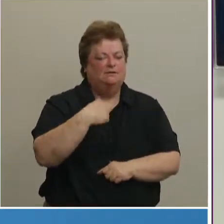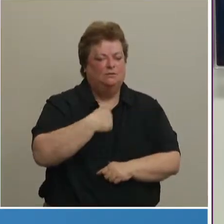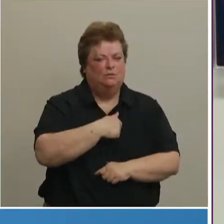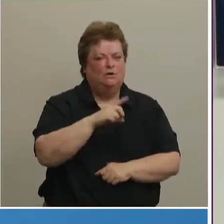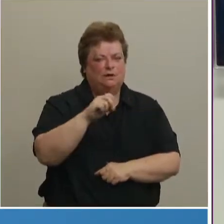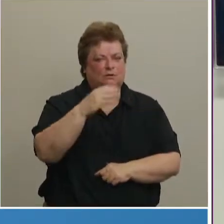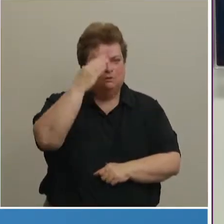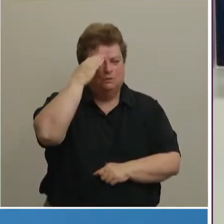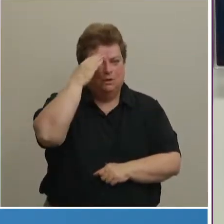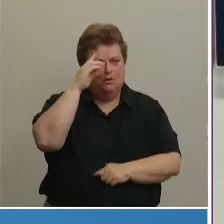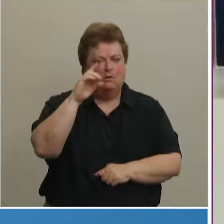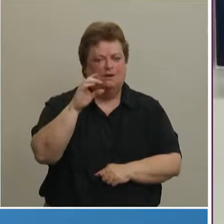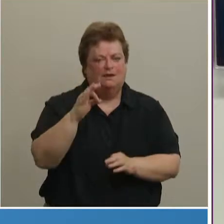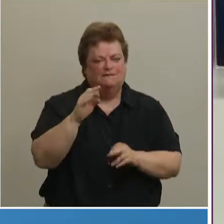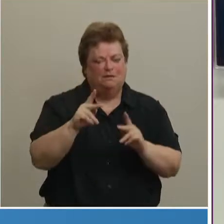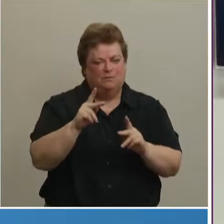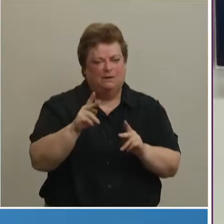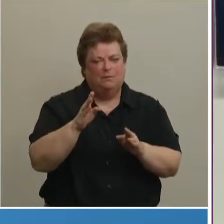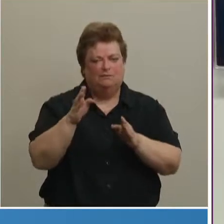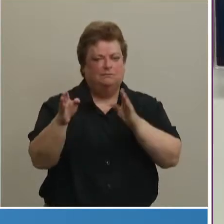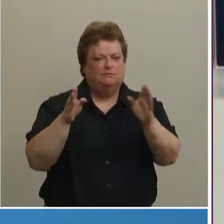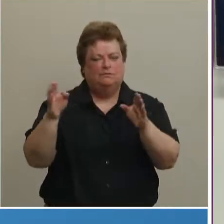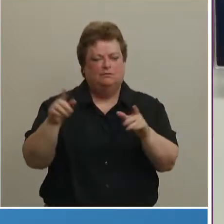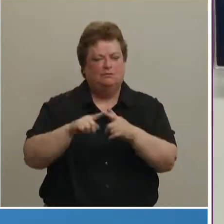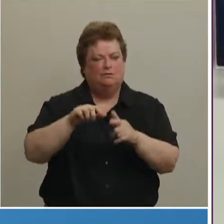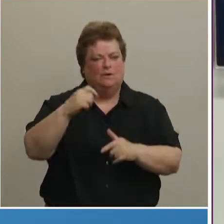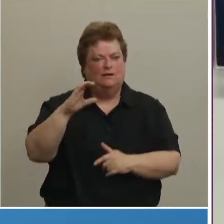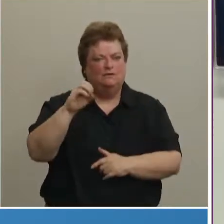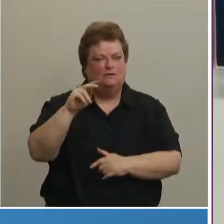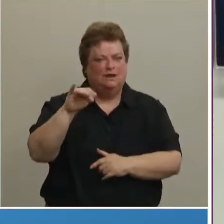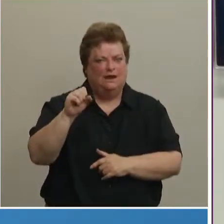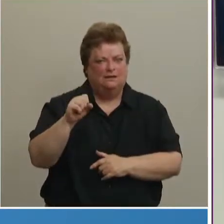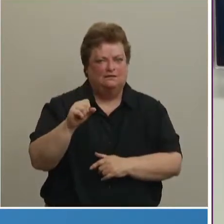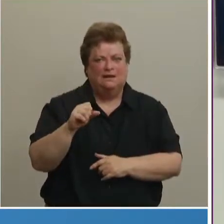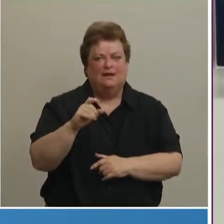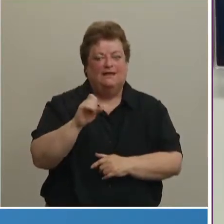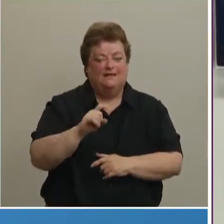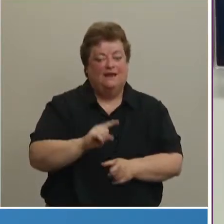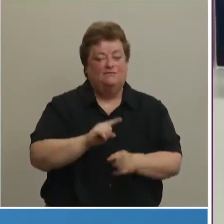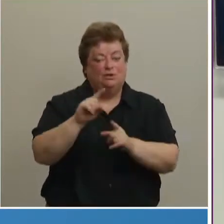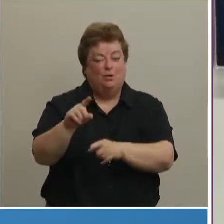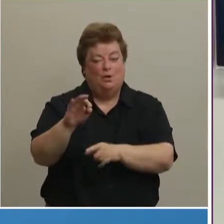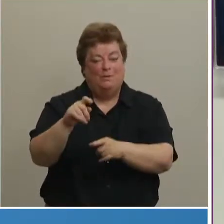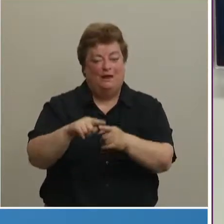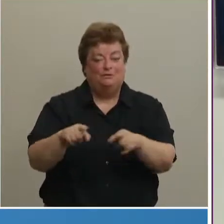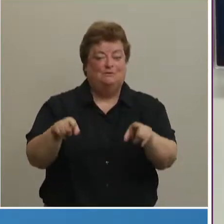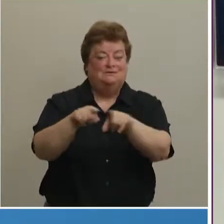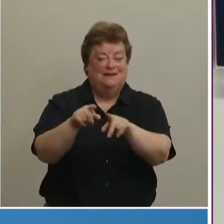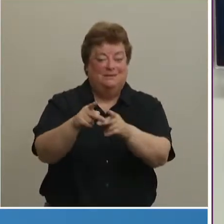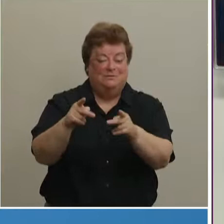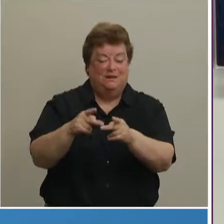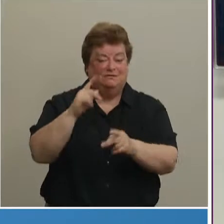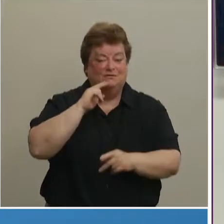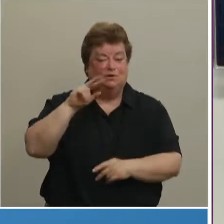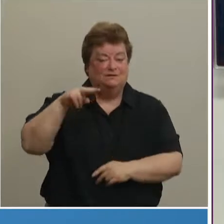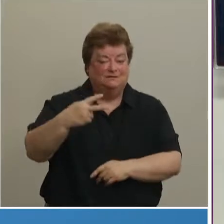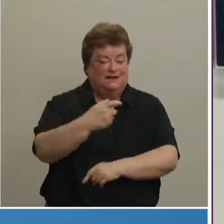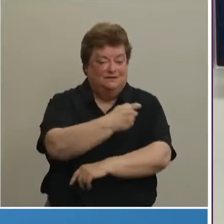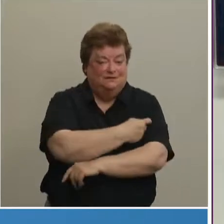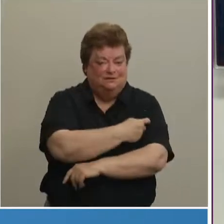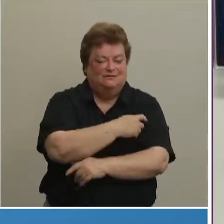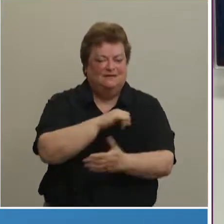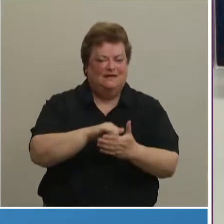see where others have received the vaccine. They have to go back to the same place and receive their second dose because that's how vaccines